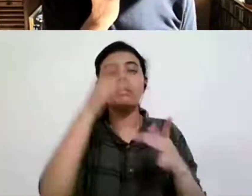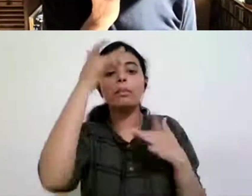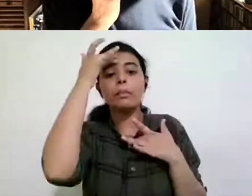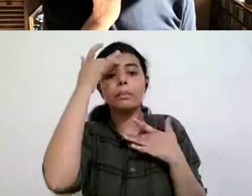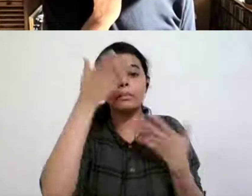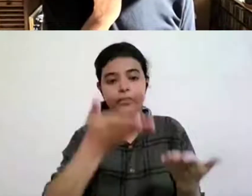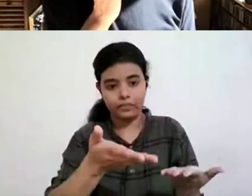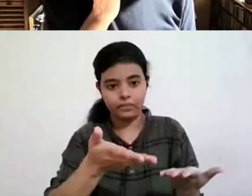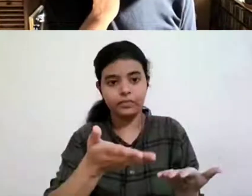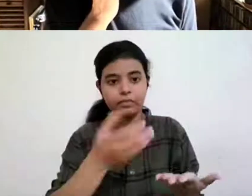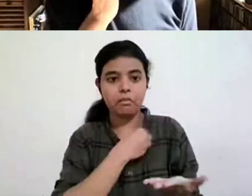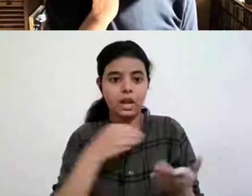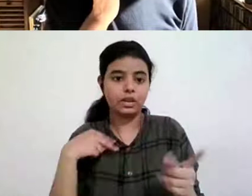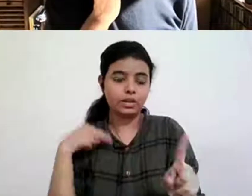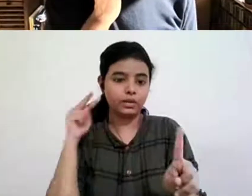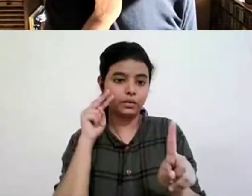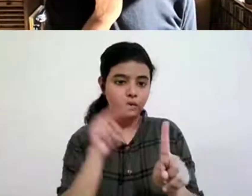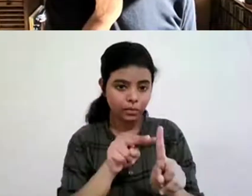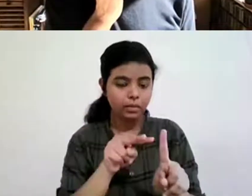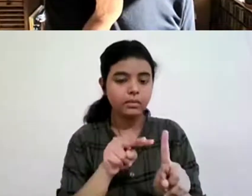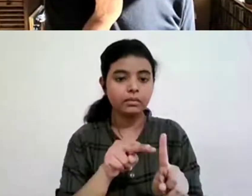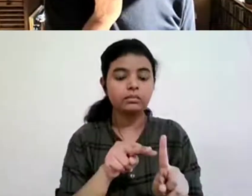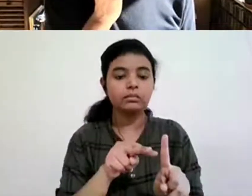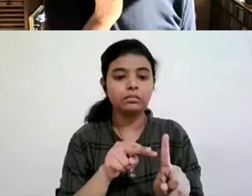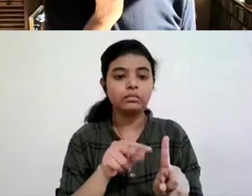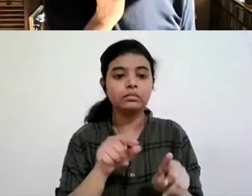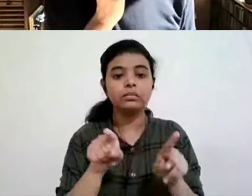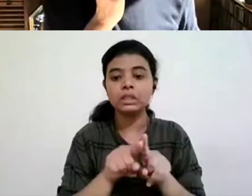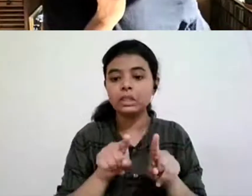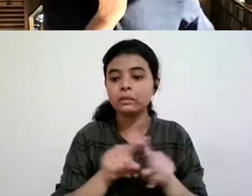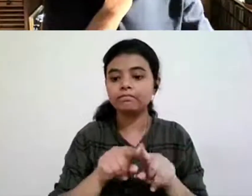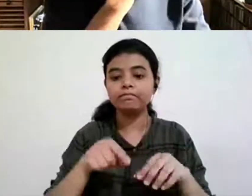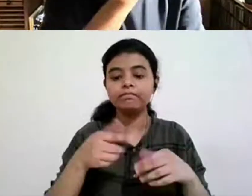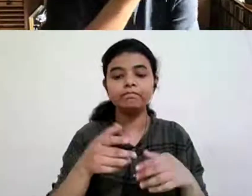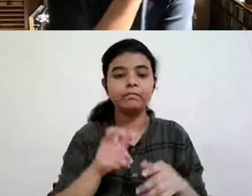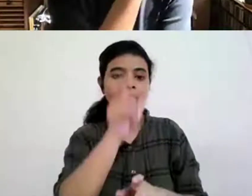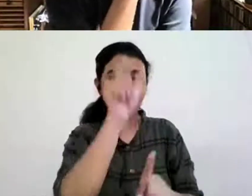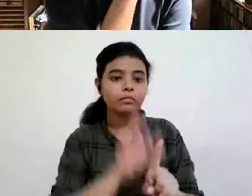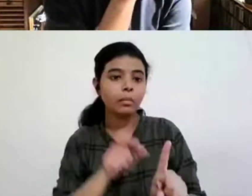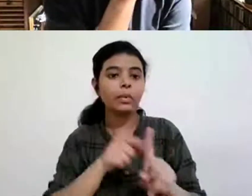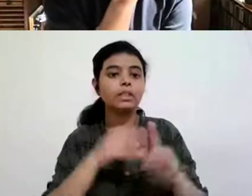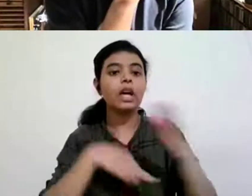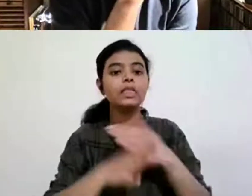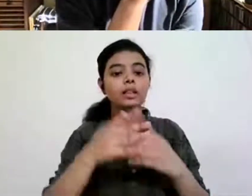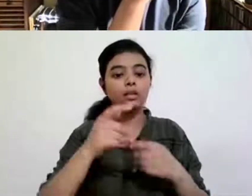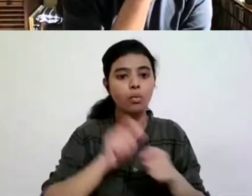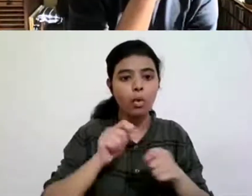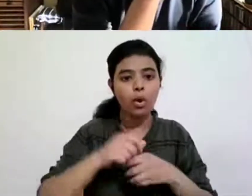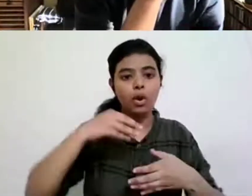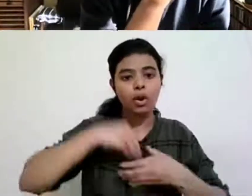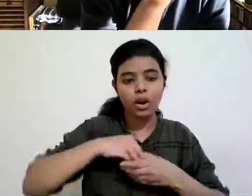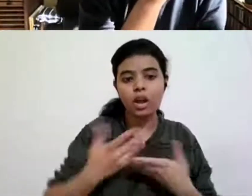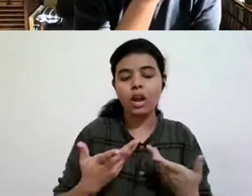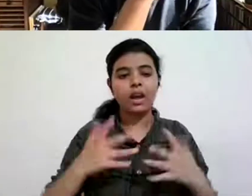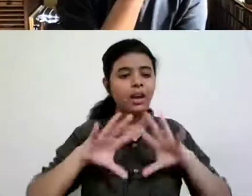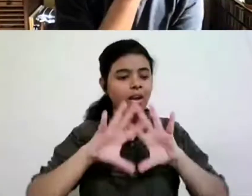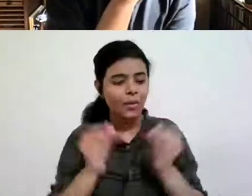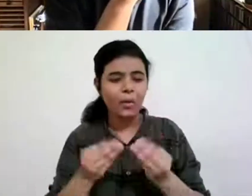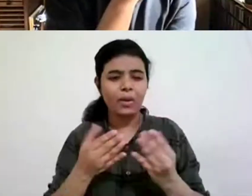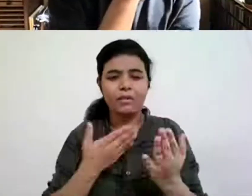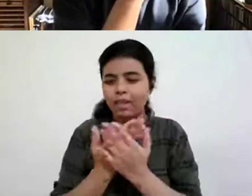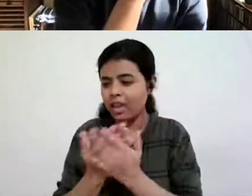problem. And so it looks for ways to restore the person's functional ability through assistive aids and